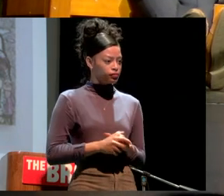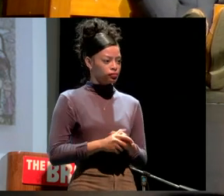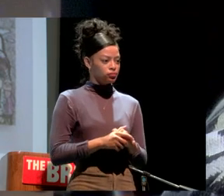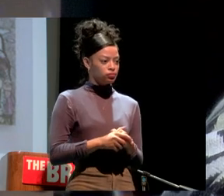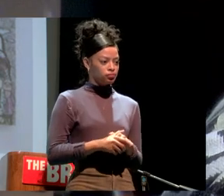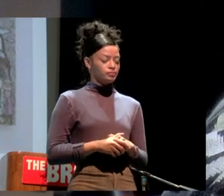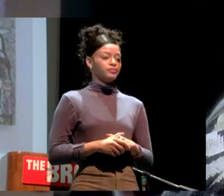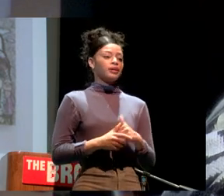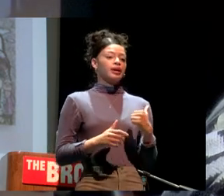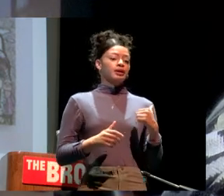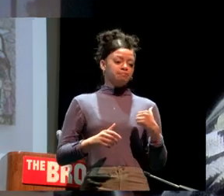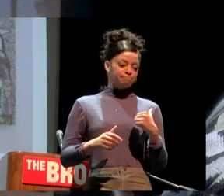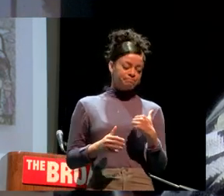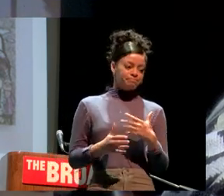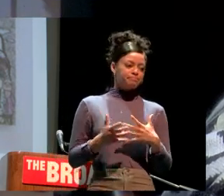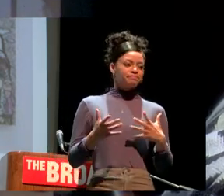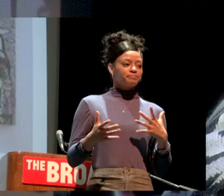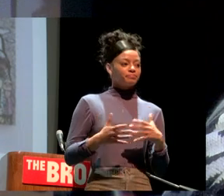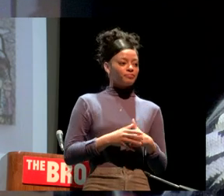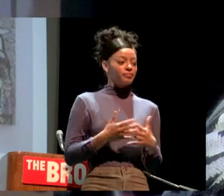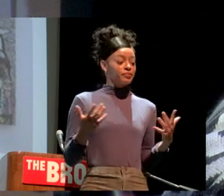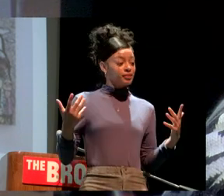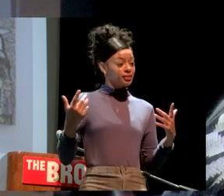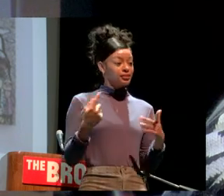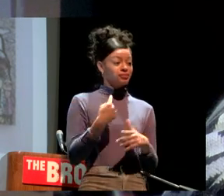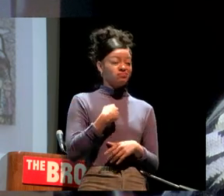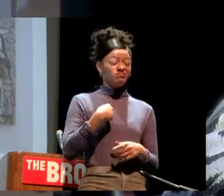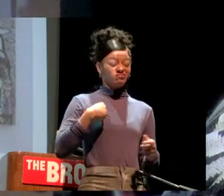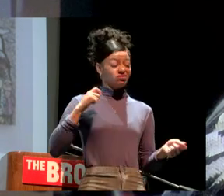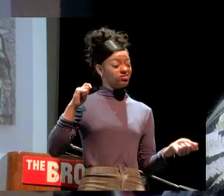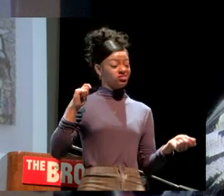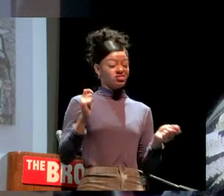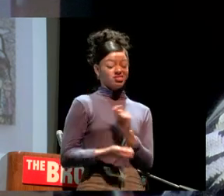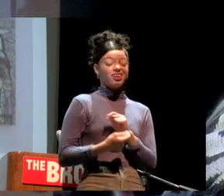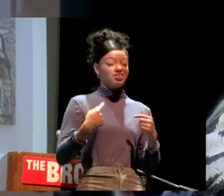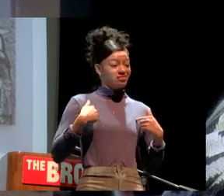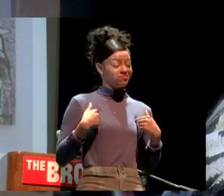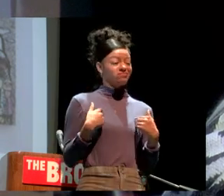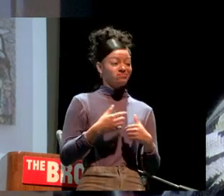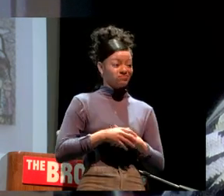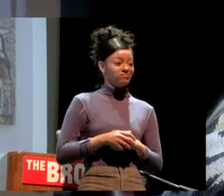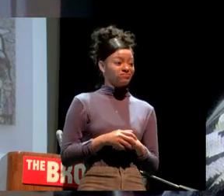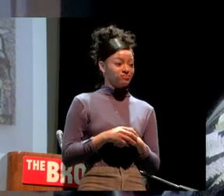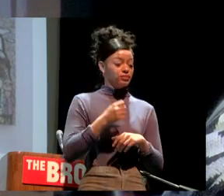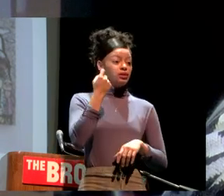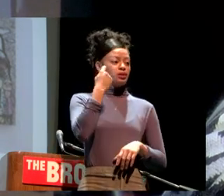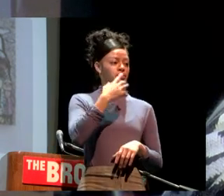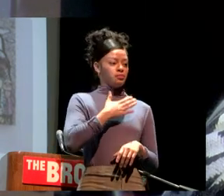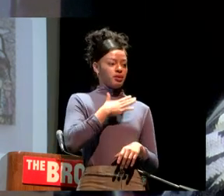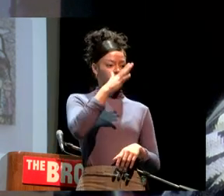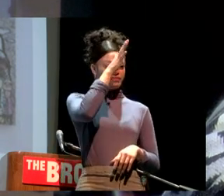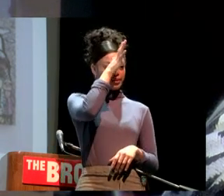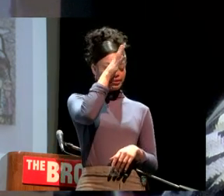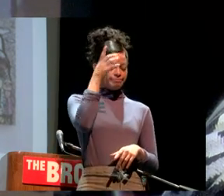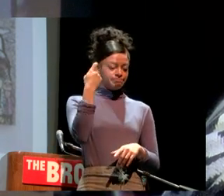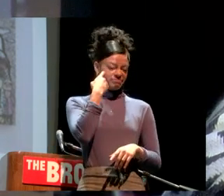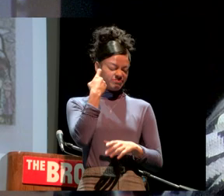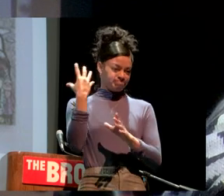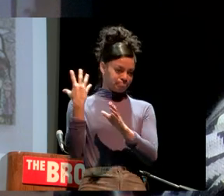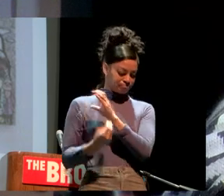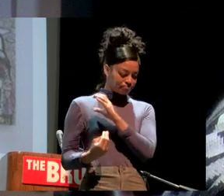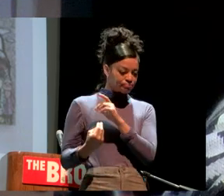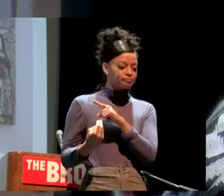My mind was big change last year. So my dad was dead, and almost same time to Borger Abro was